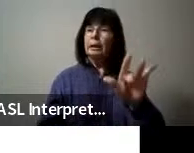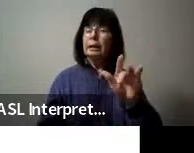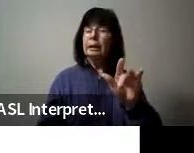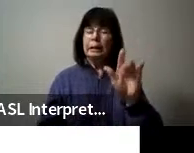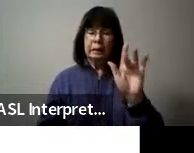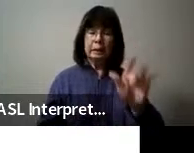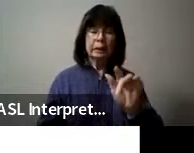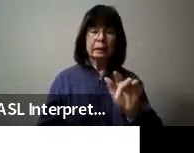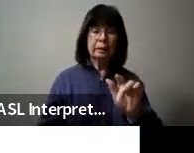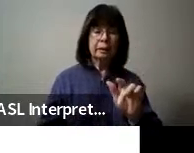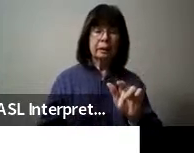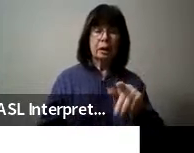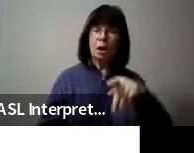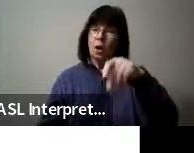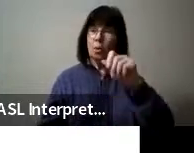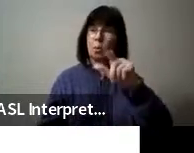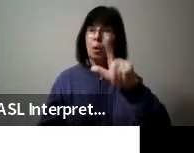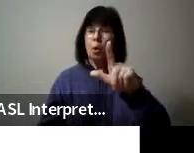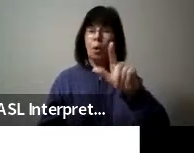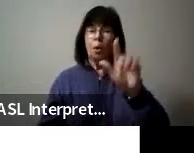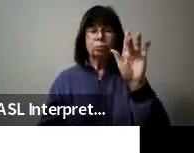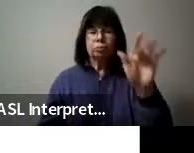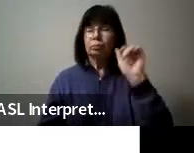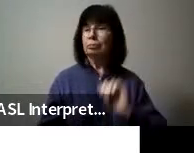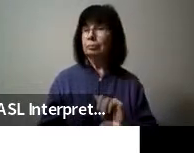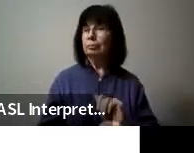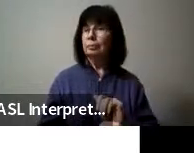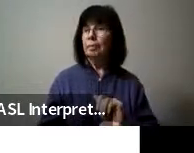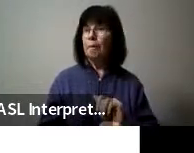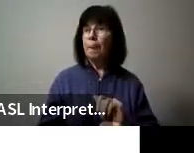poll button if you need to on your screen.